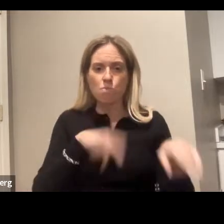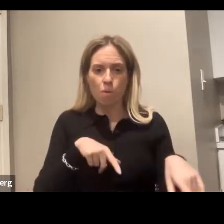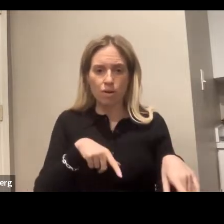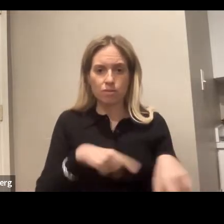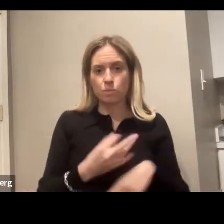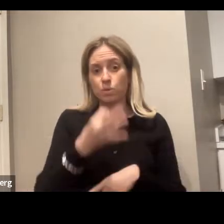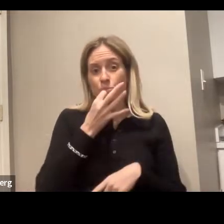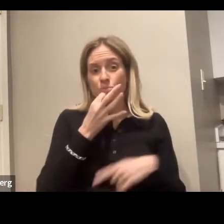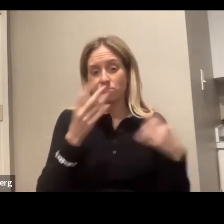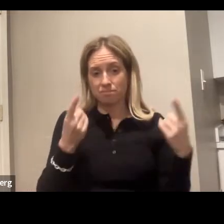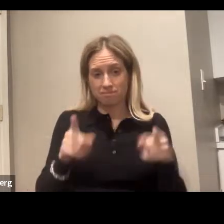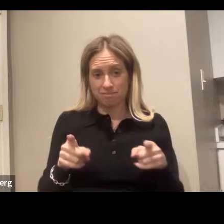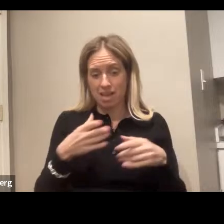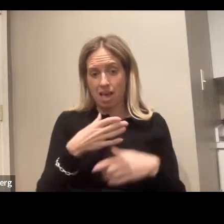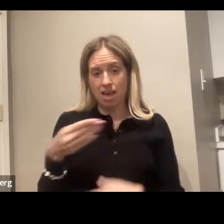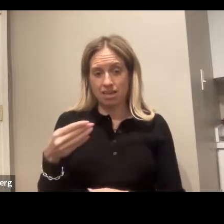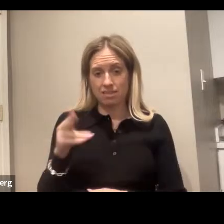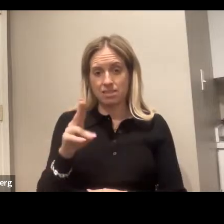up. And